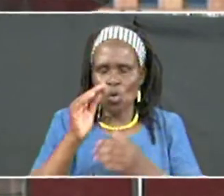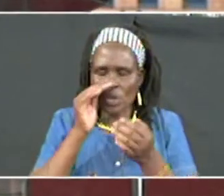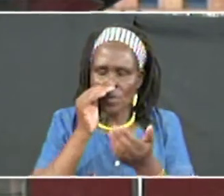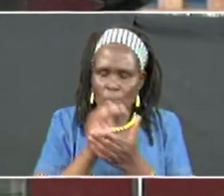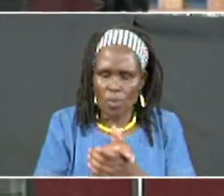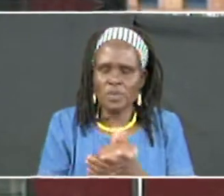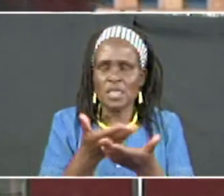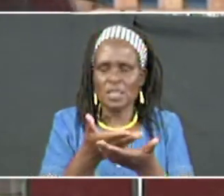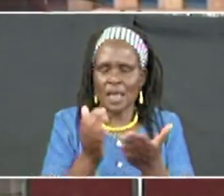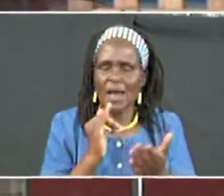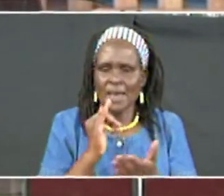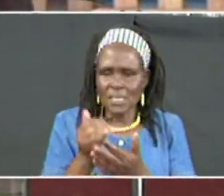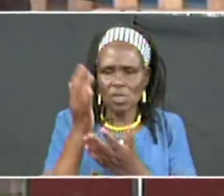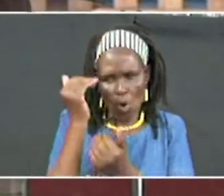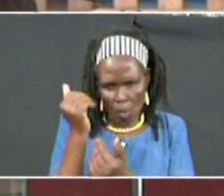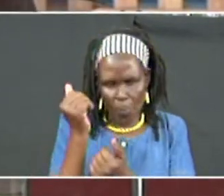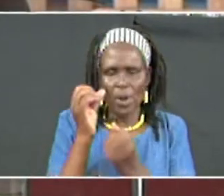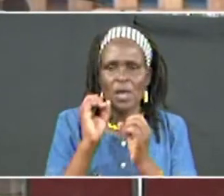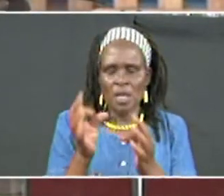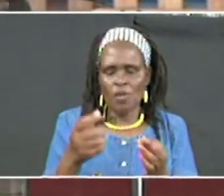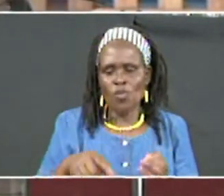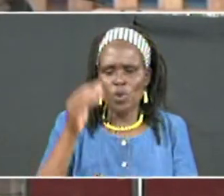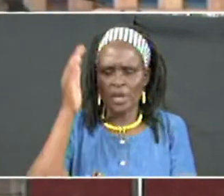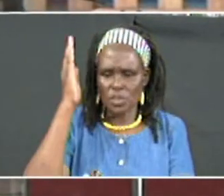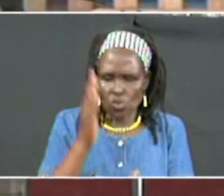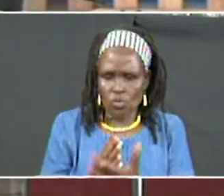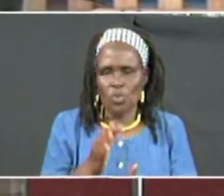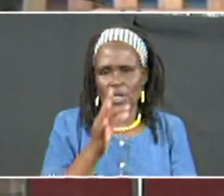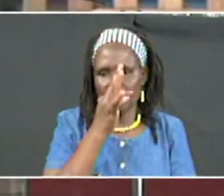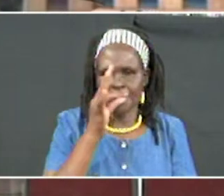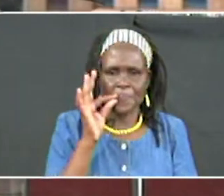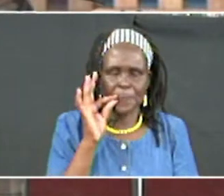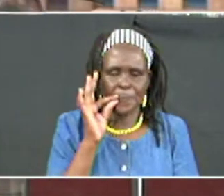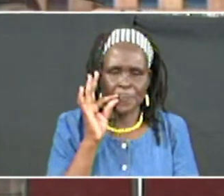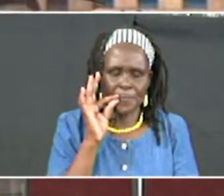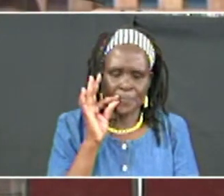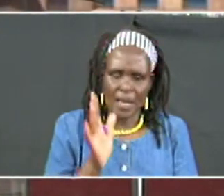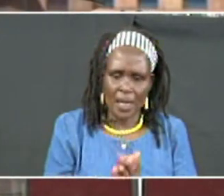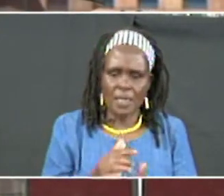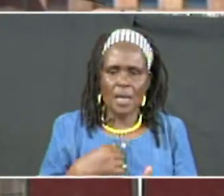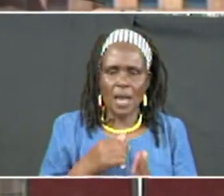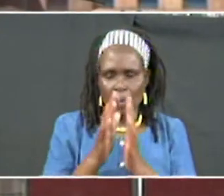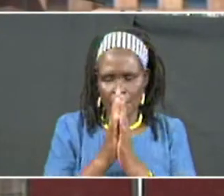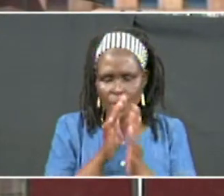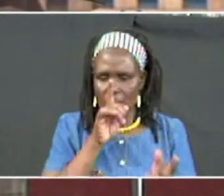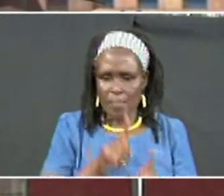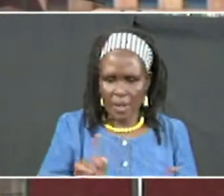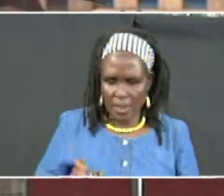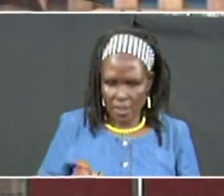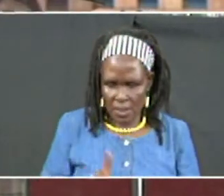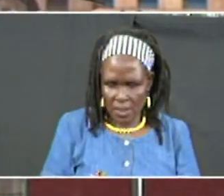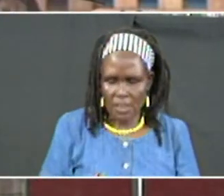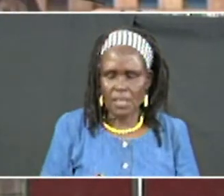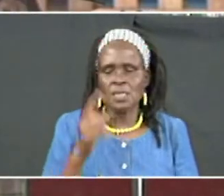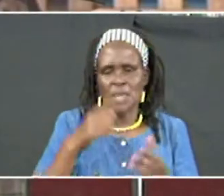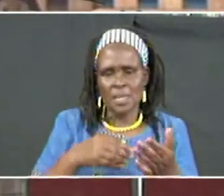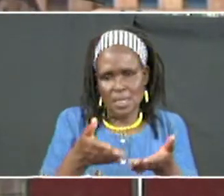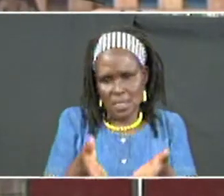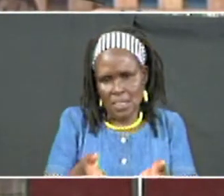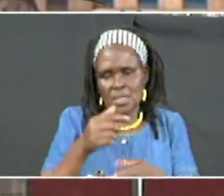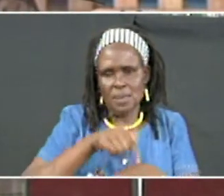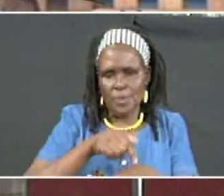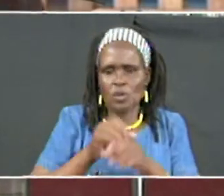for reprieve if we truly fast. And I pray, my brothers, my sisters, that in this period of